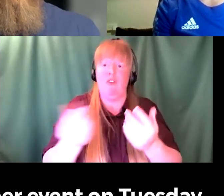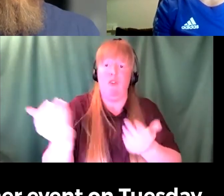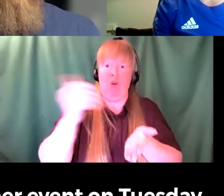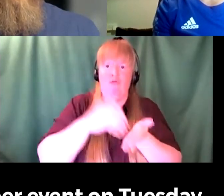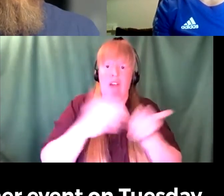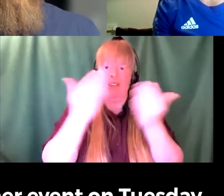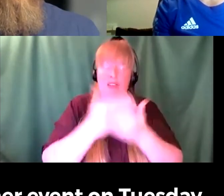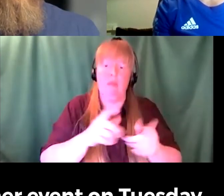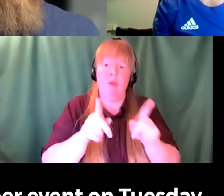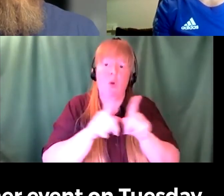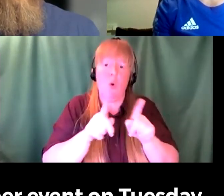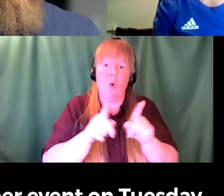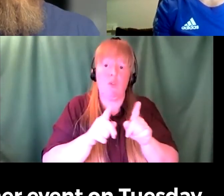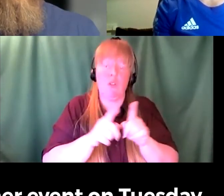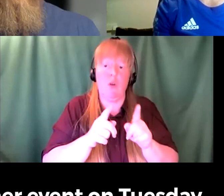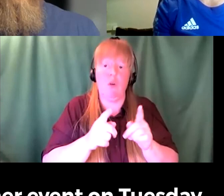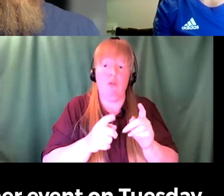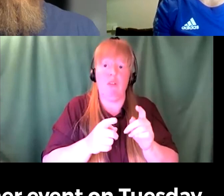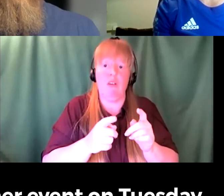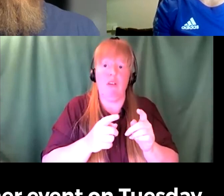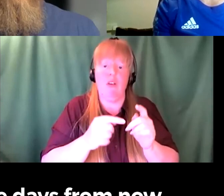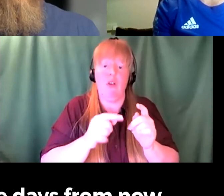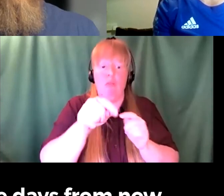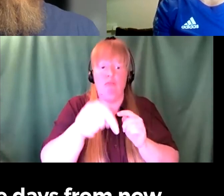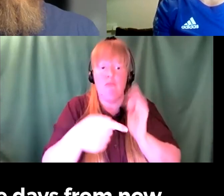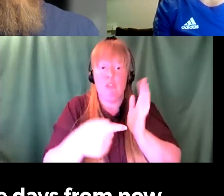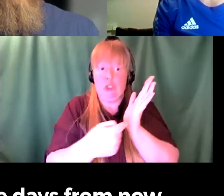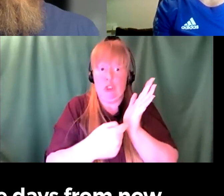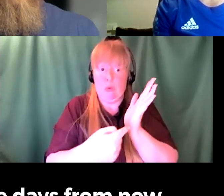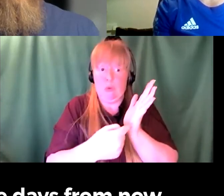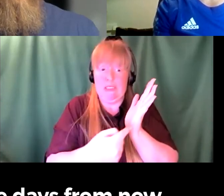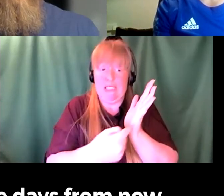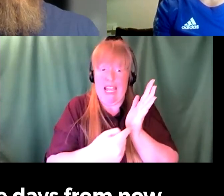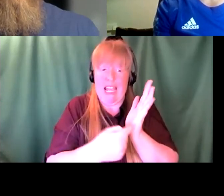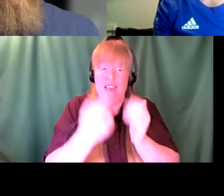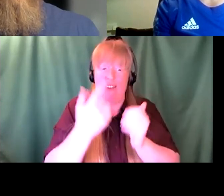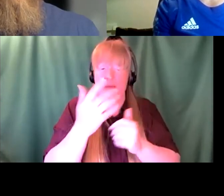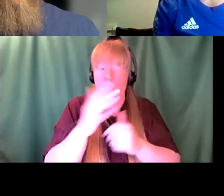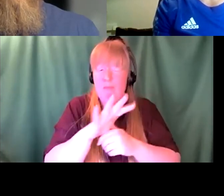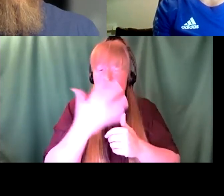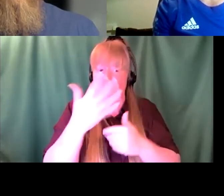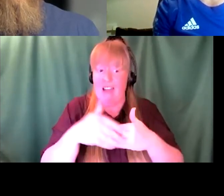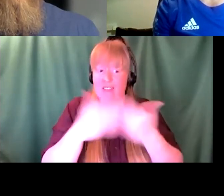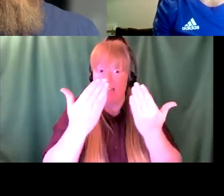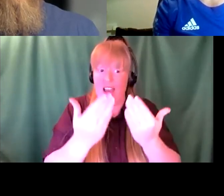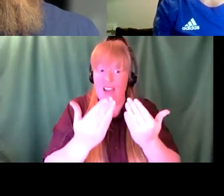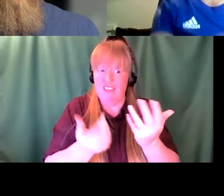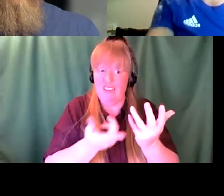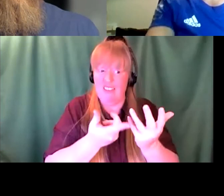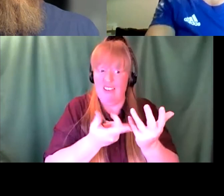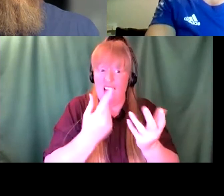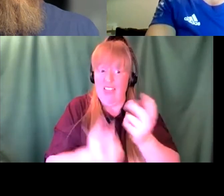to say that we've got another event on Tuesday, so just in about 5 days from now,